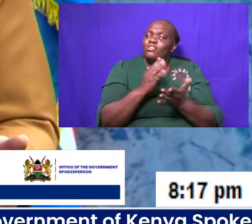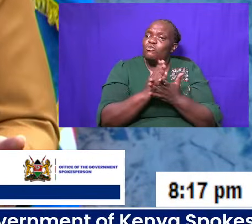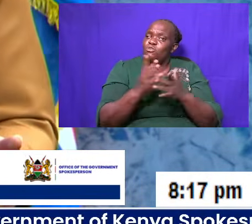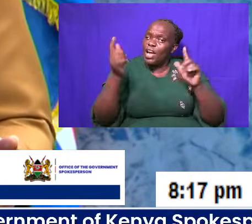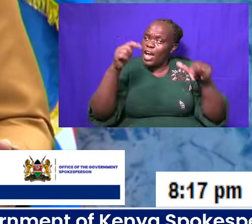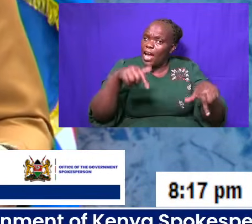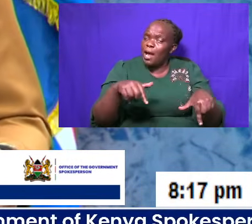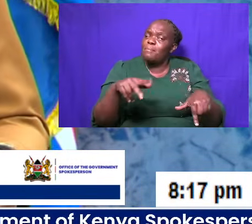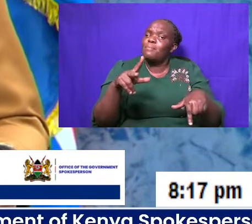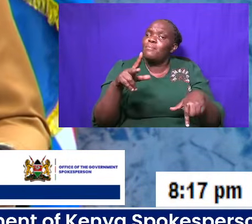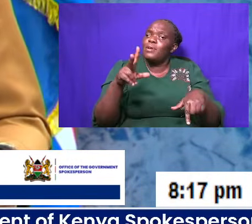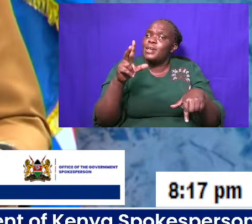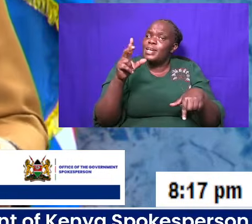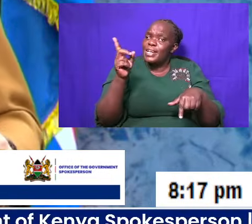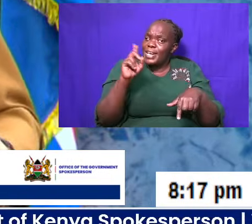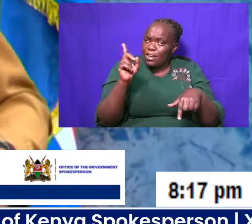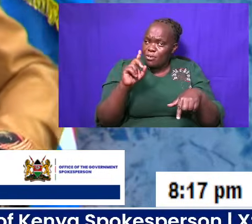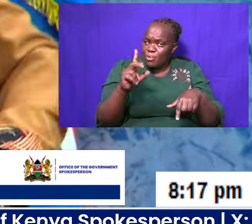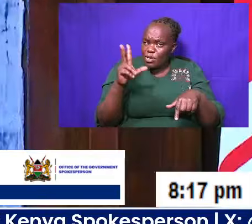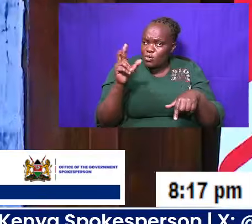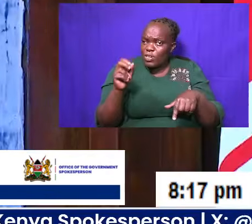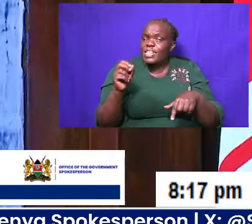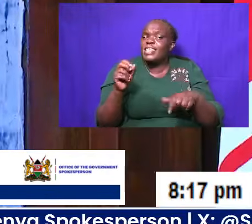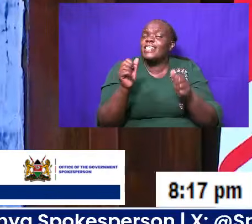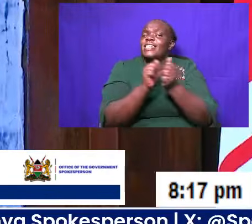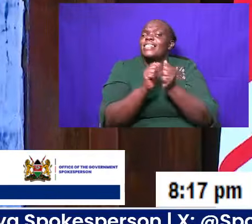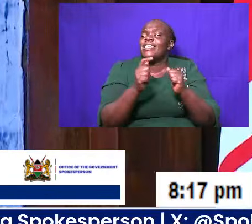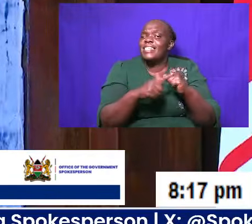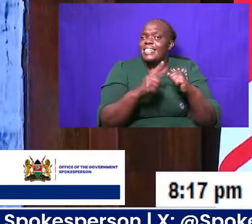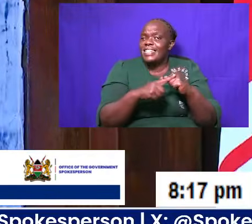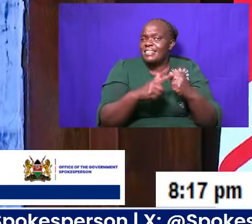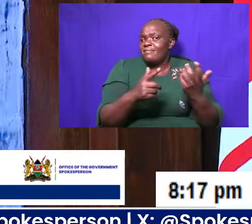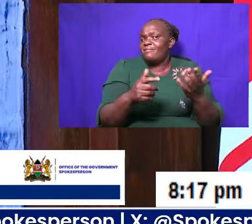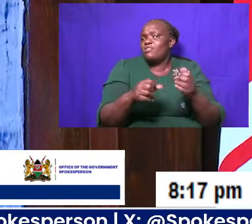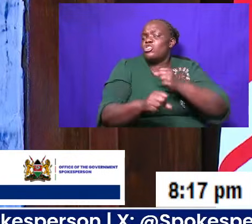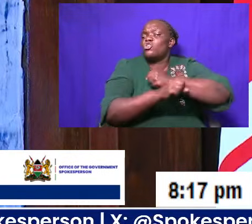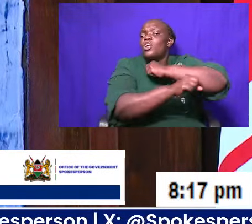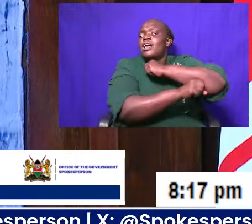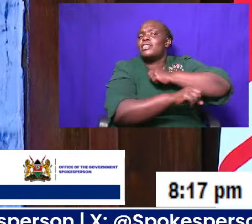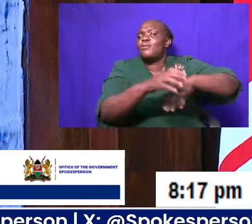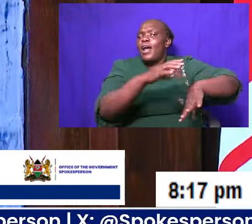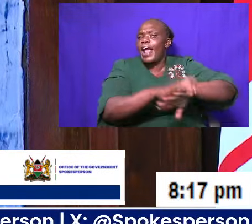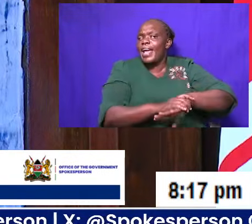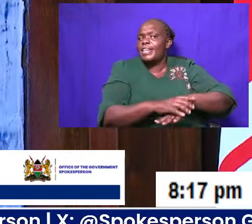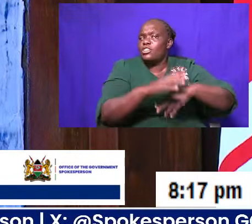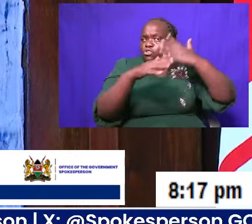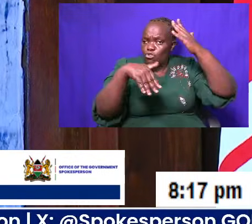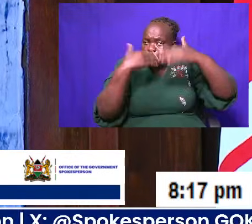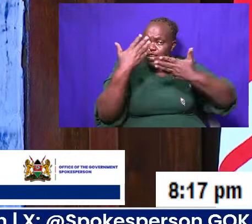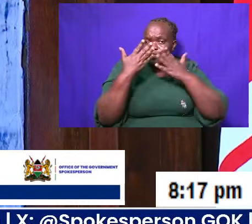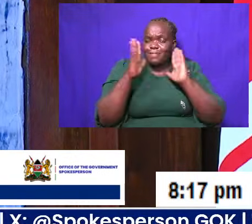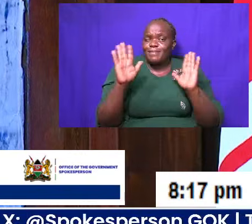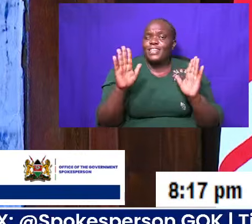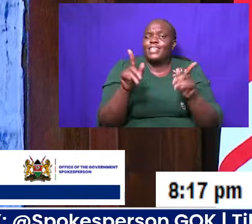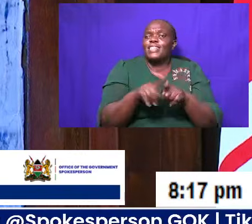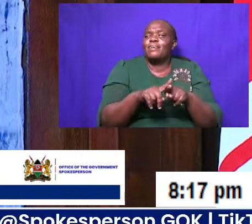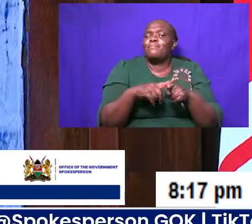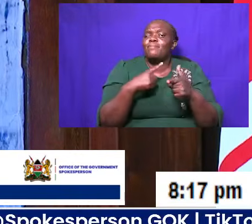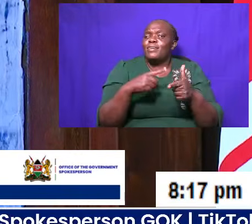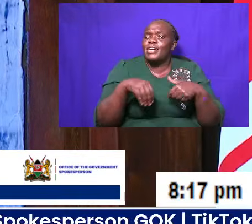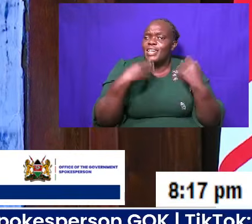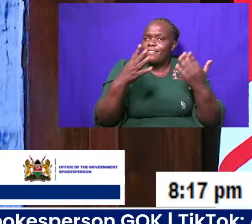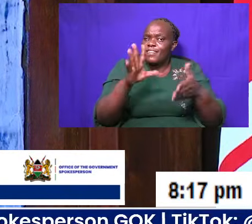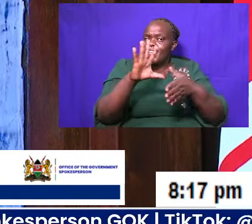2016. Sasa si nimekuja venye nimepata scholarship ya my PhD at Strathmore University, and I finished, was given by the